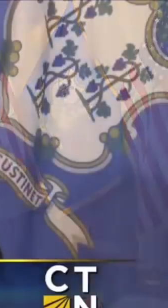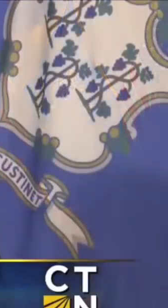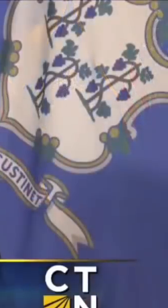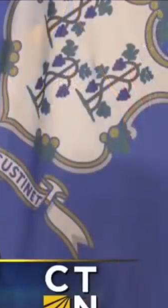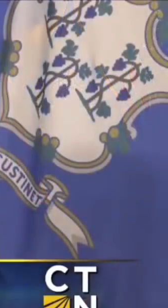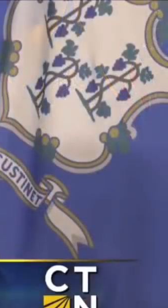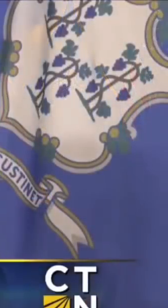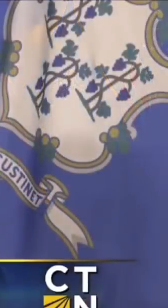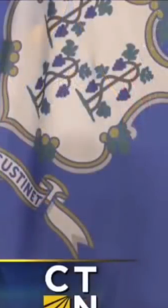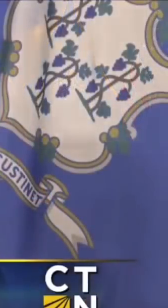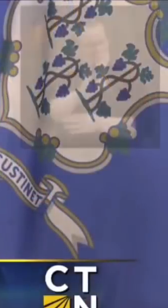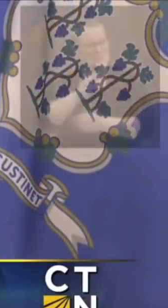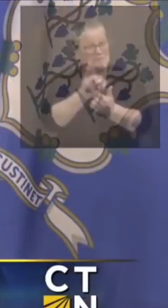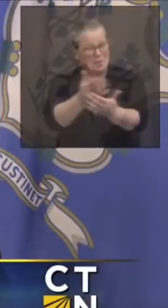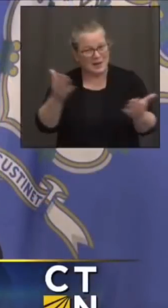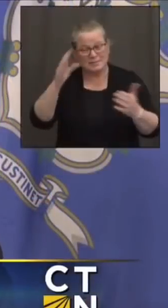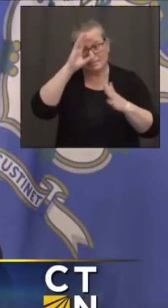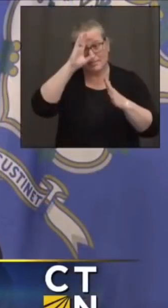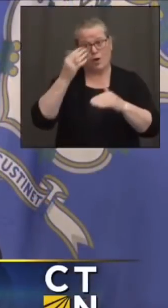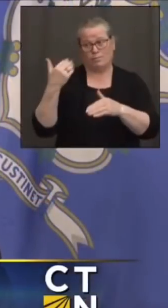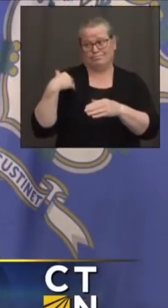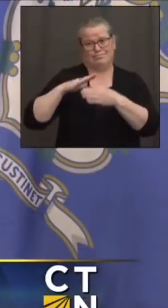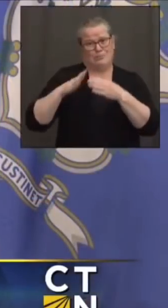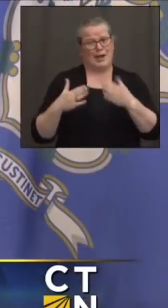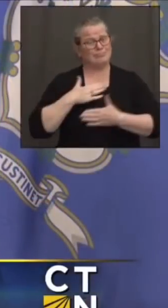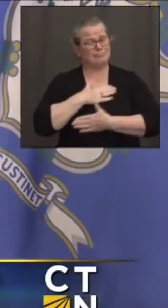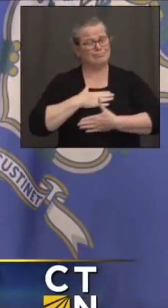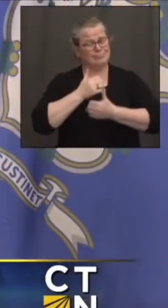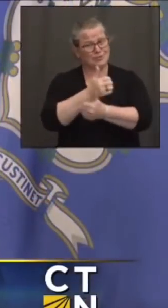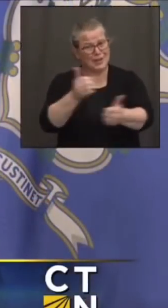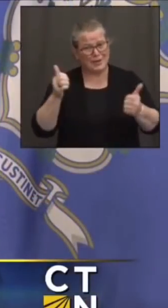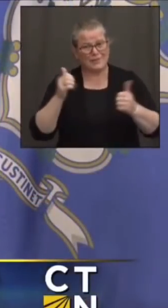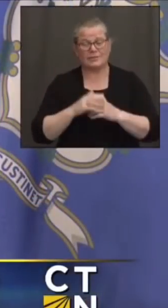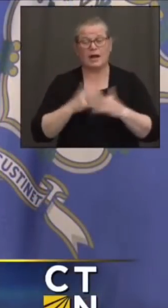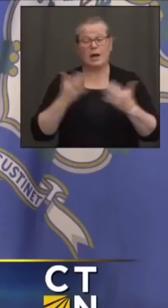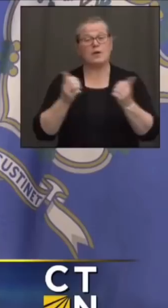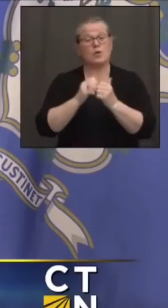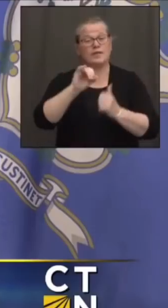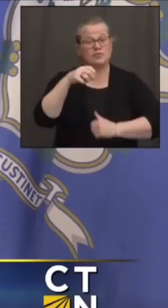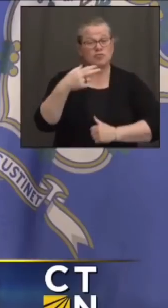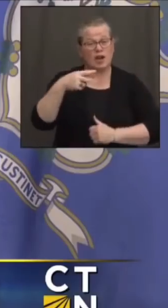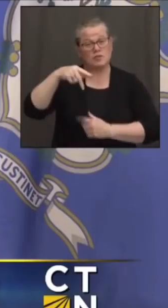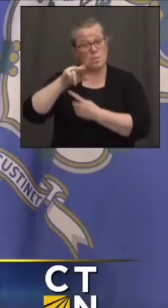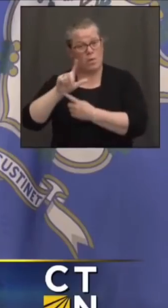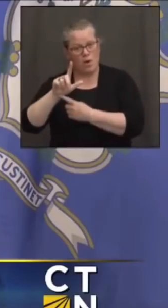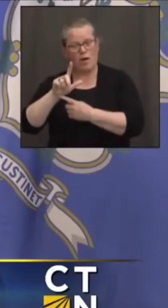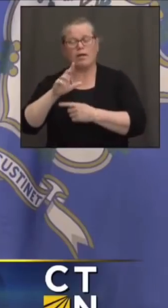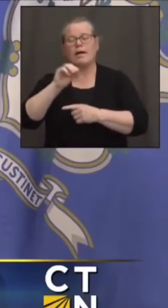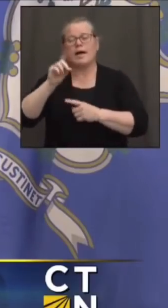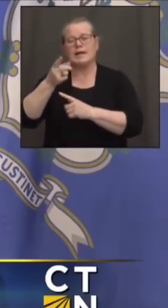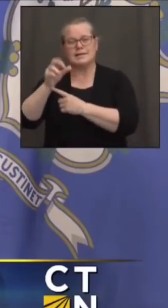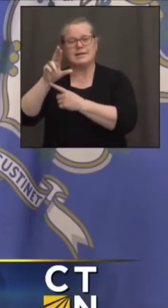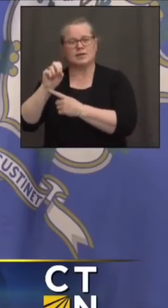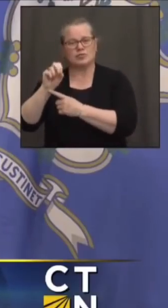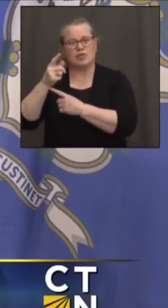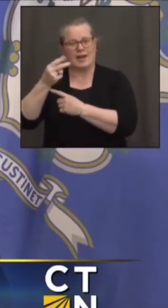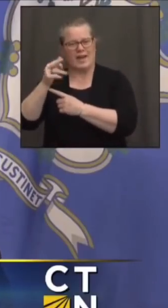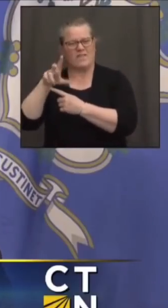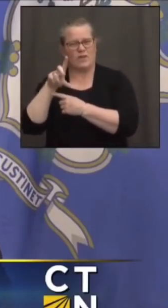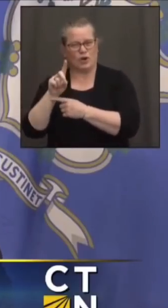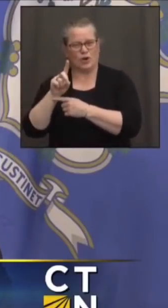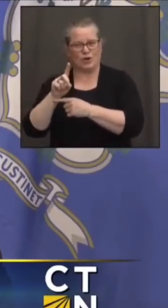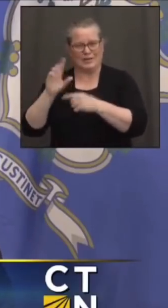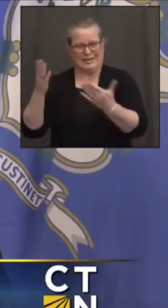Good afternoon, everybody. I hope you had a great weekend. Here with Josh and Paul, and back by popular demand, Deirdre Gifford. You'll see why in a